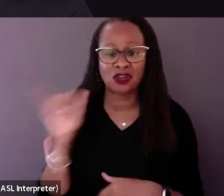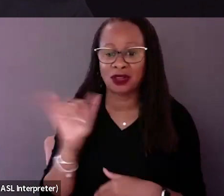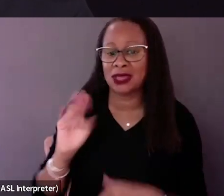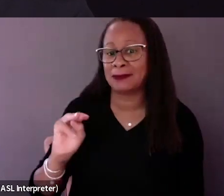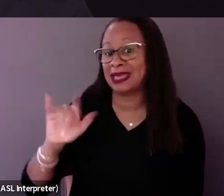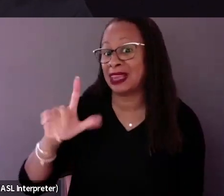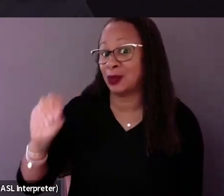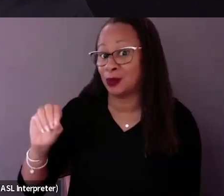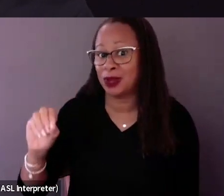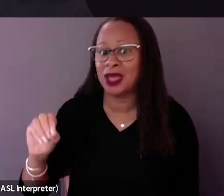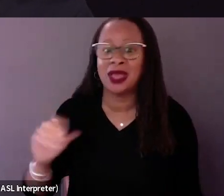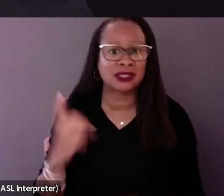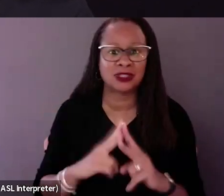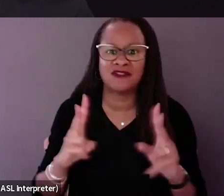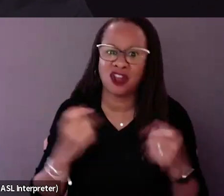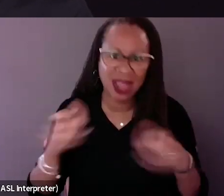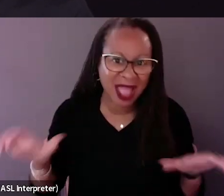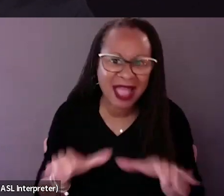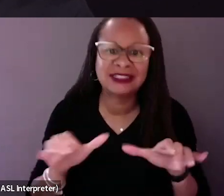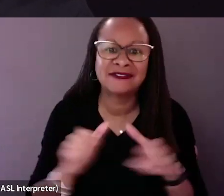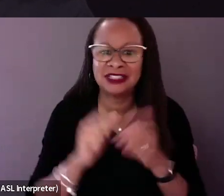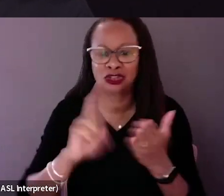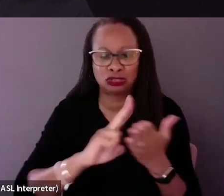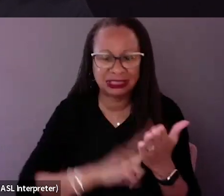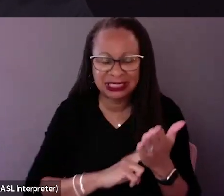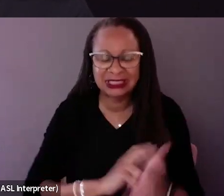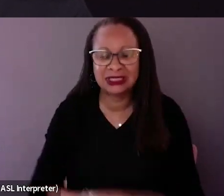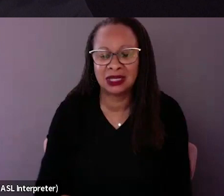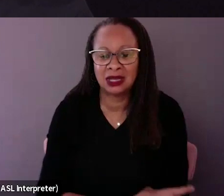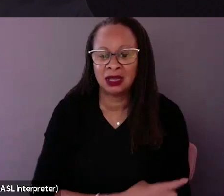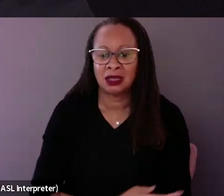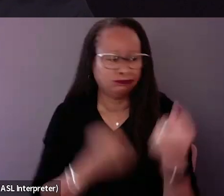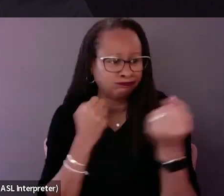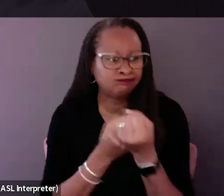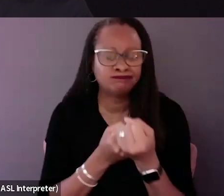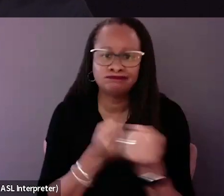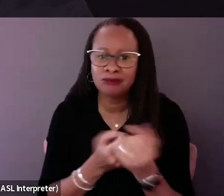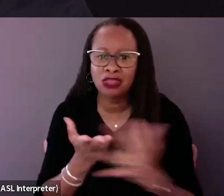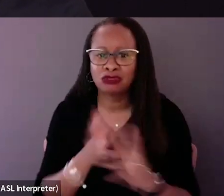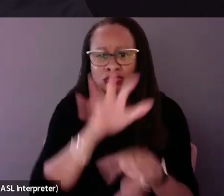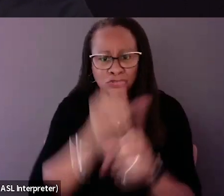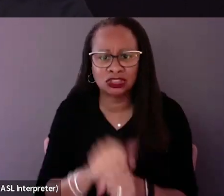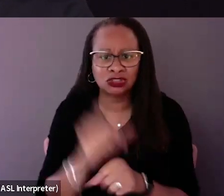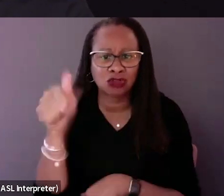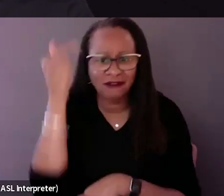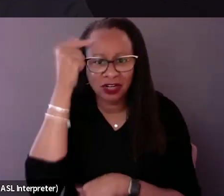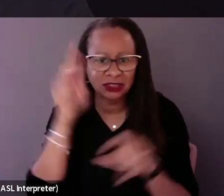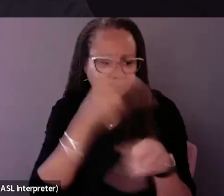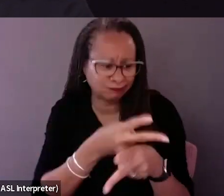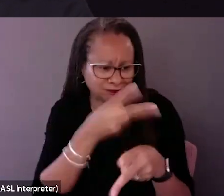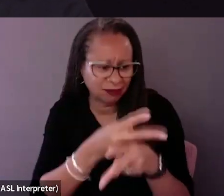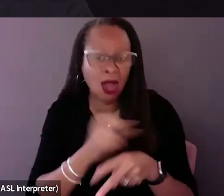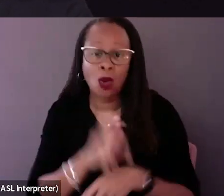Milo, somebody who's very active in the treaty, upholding it through traditional governance, or if